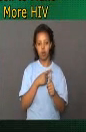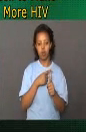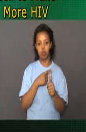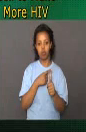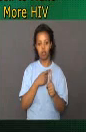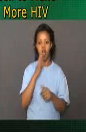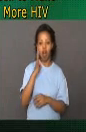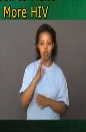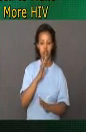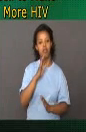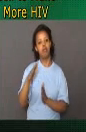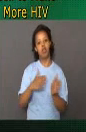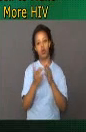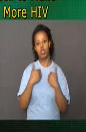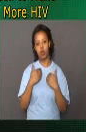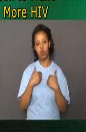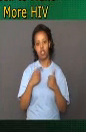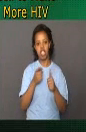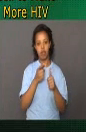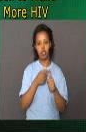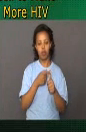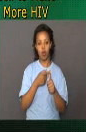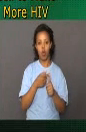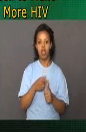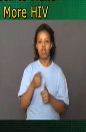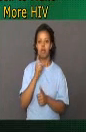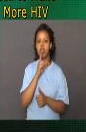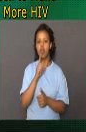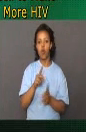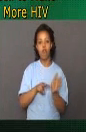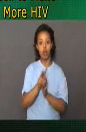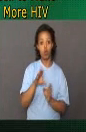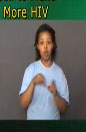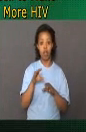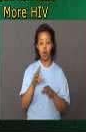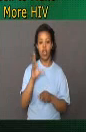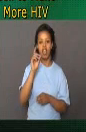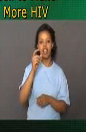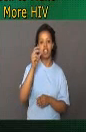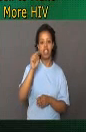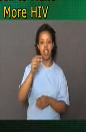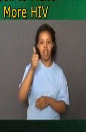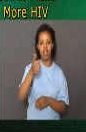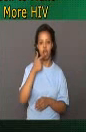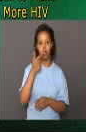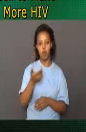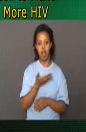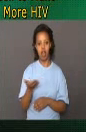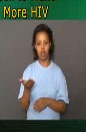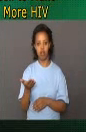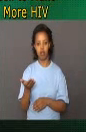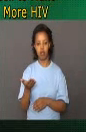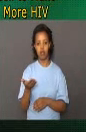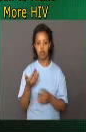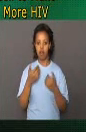transcribed to DNA. This consists of 4 stages in